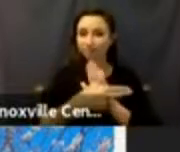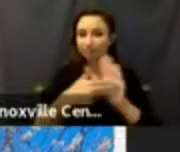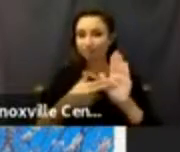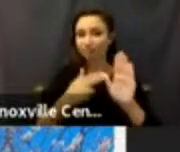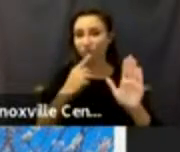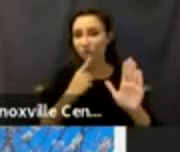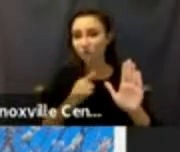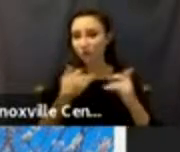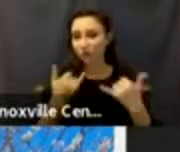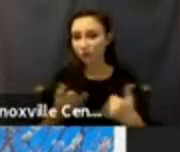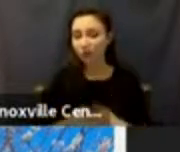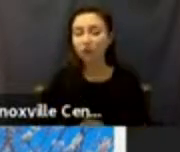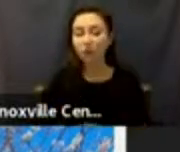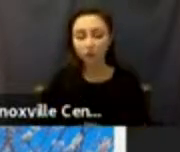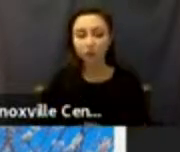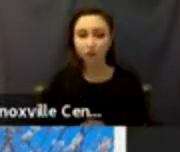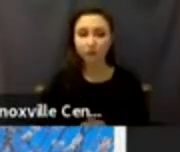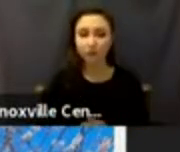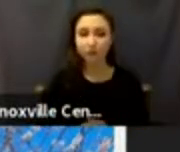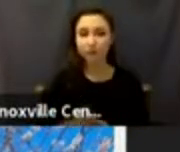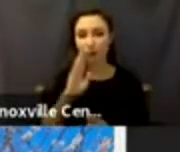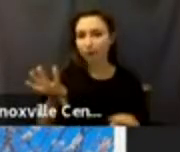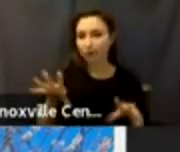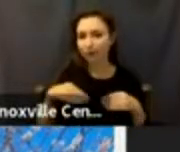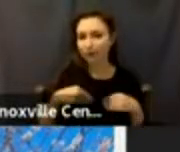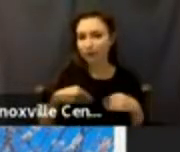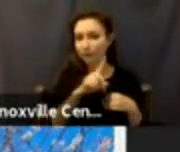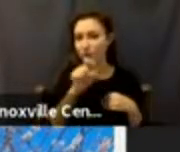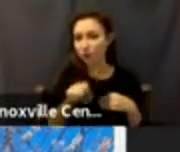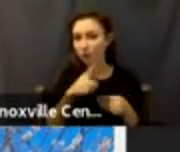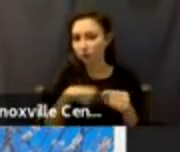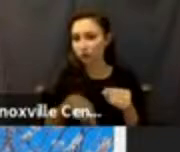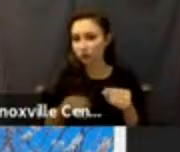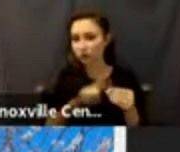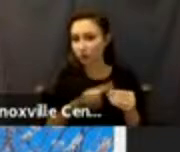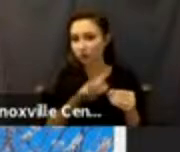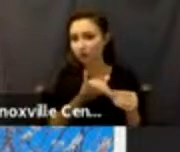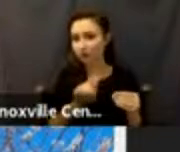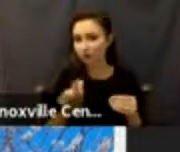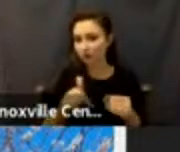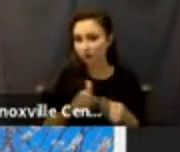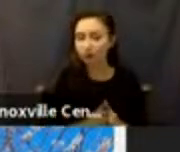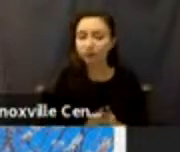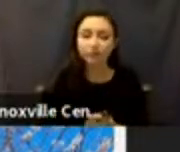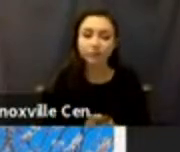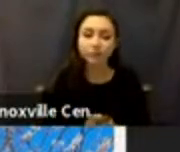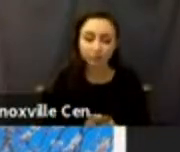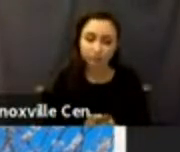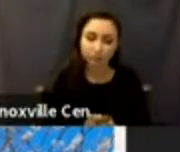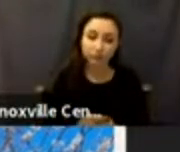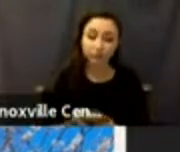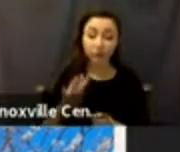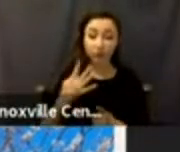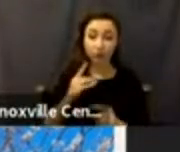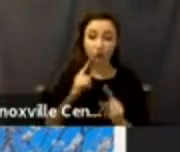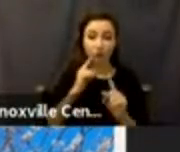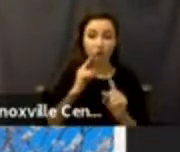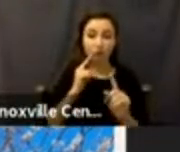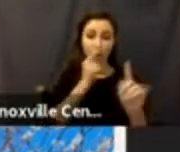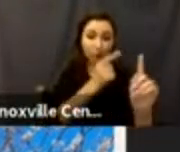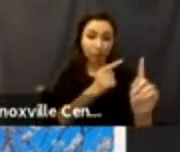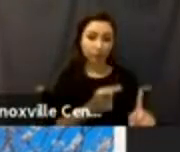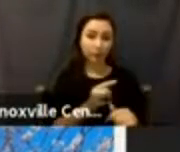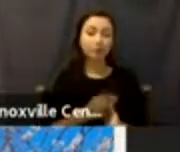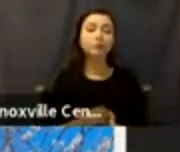red. And I'll entertain questions about the changes later. Fourth benchmark, healthcare